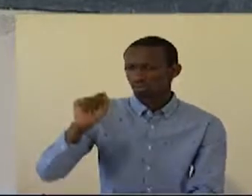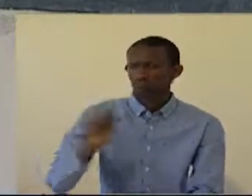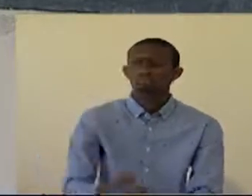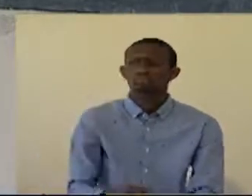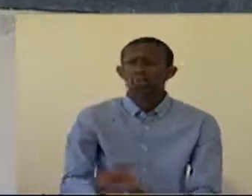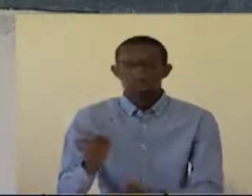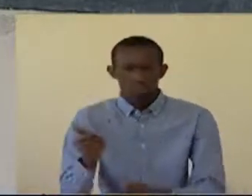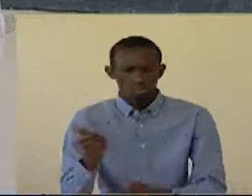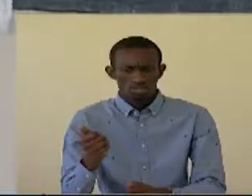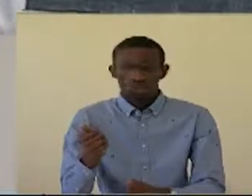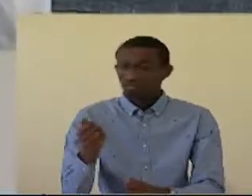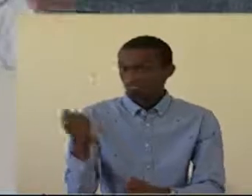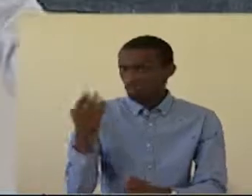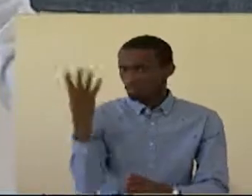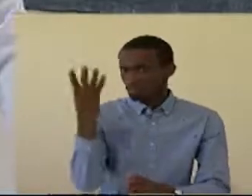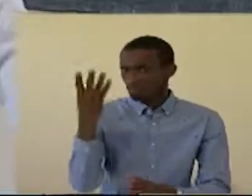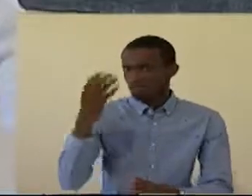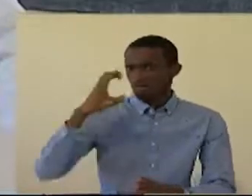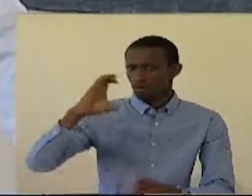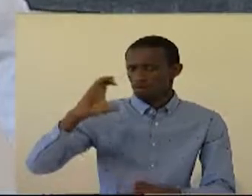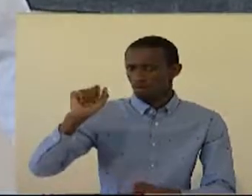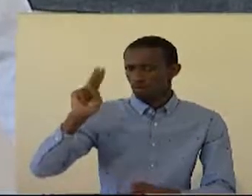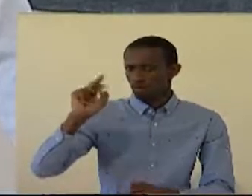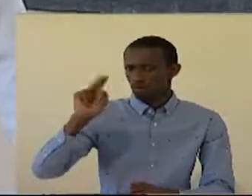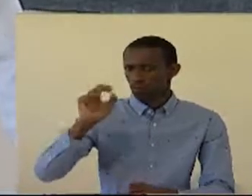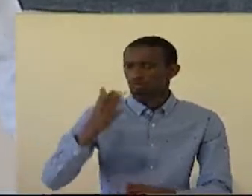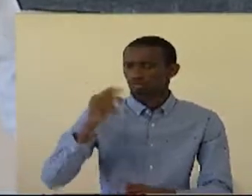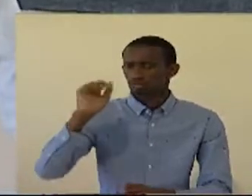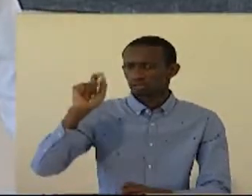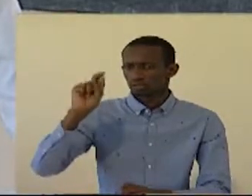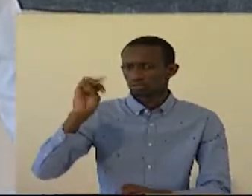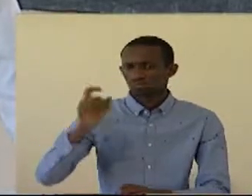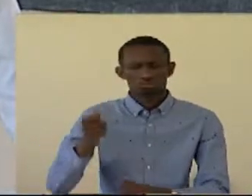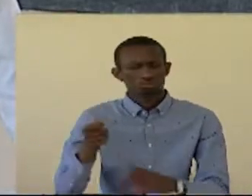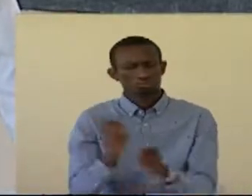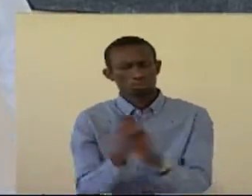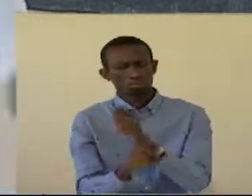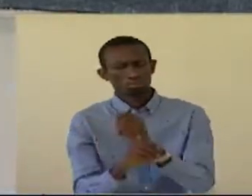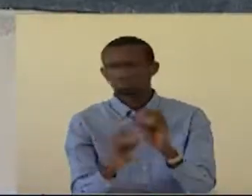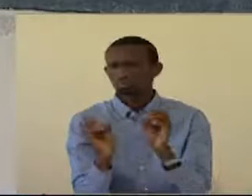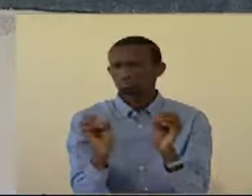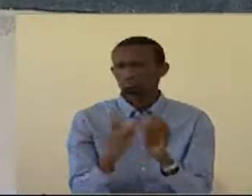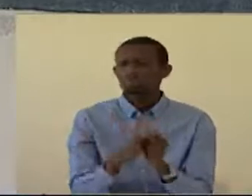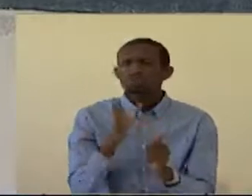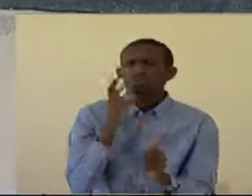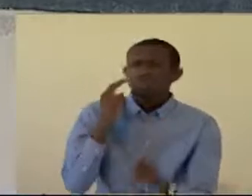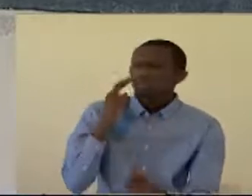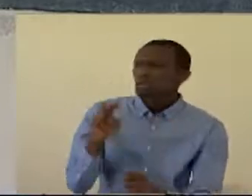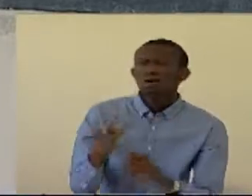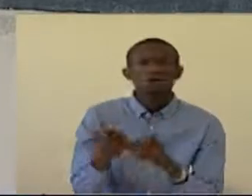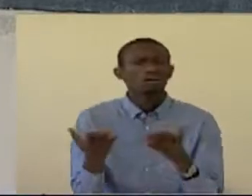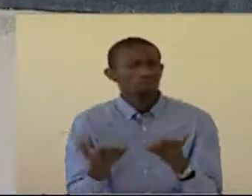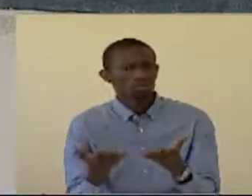has 4 carbon atoms. So there is no change in the number of carbon atoms. Now we have to look at